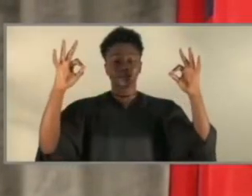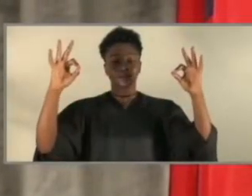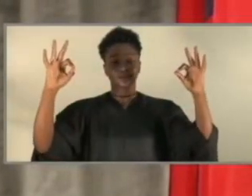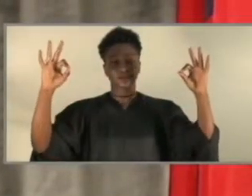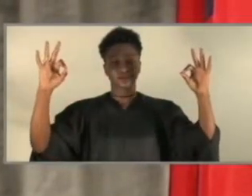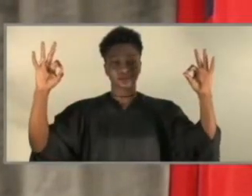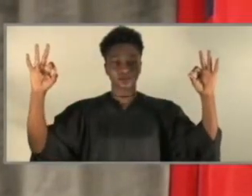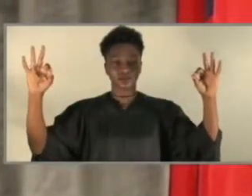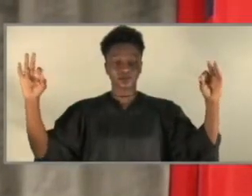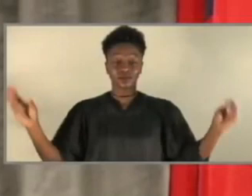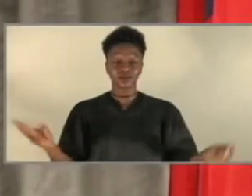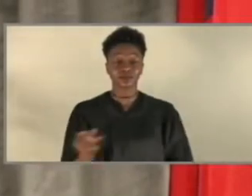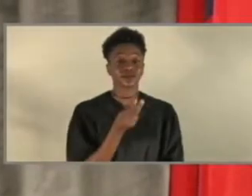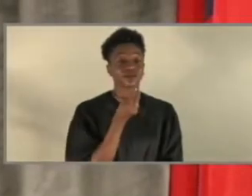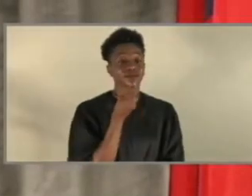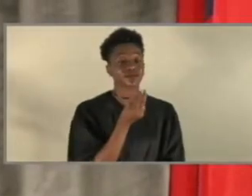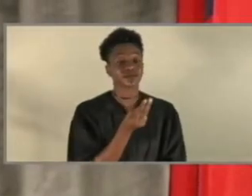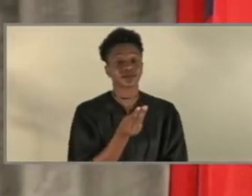and the